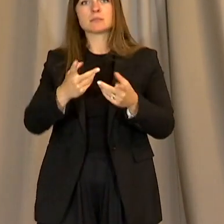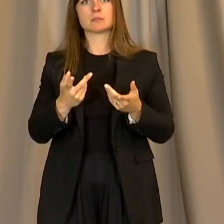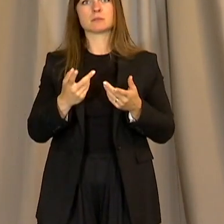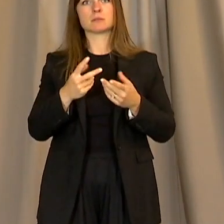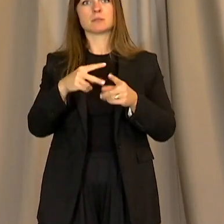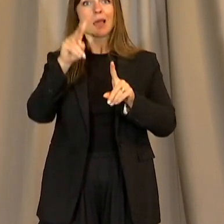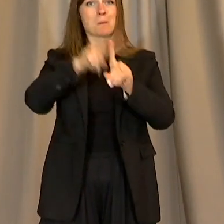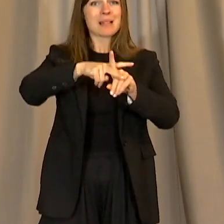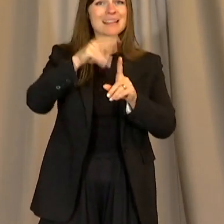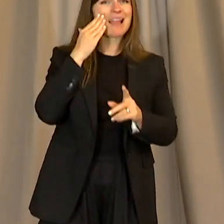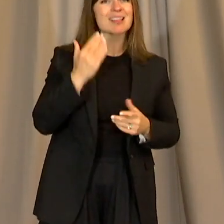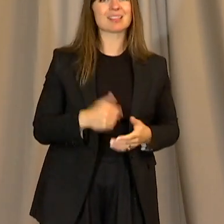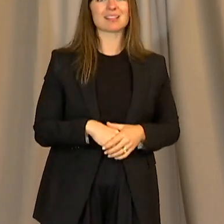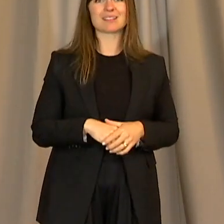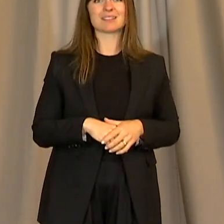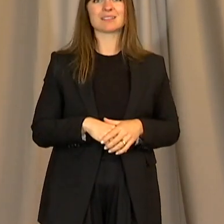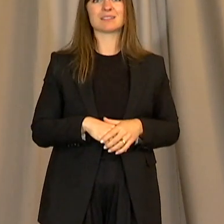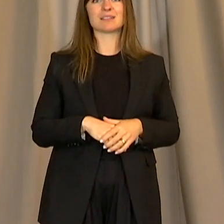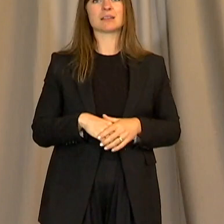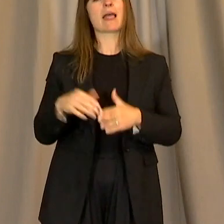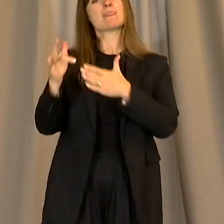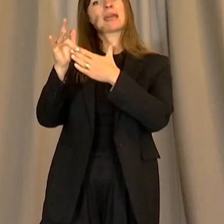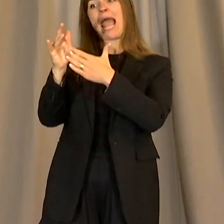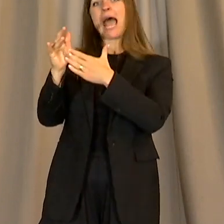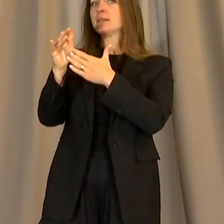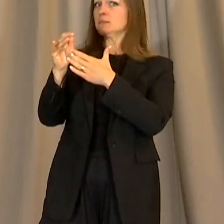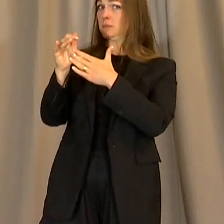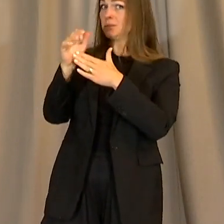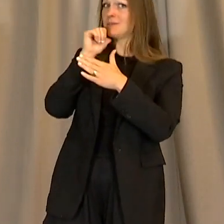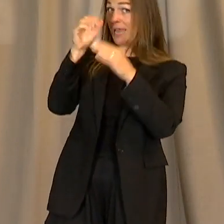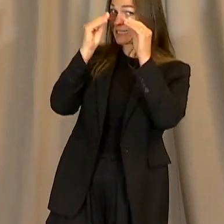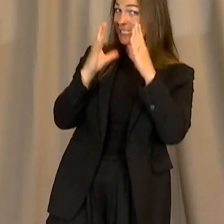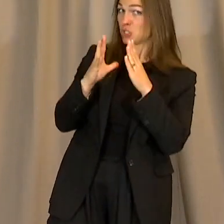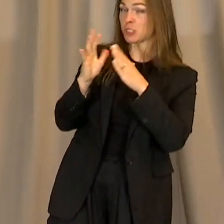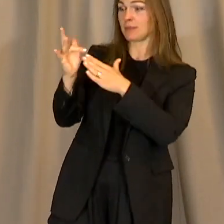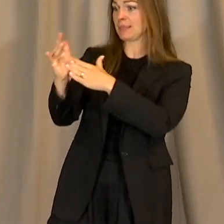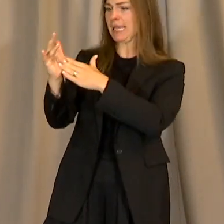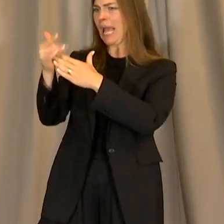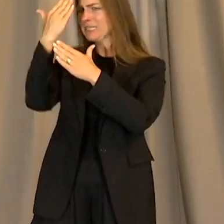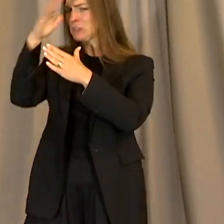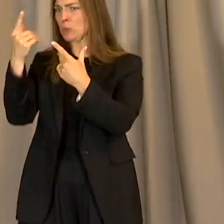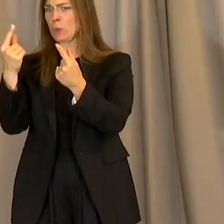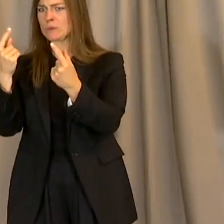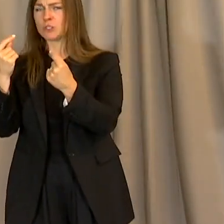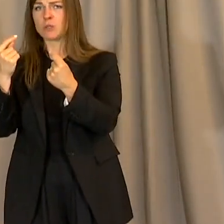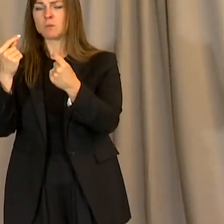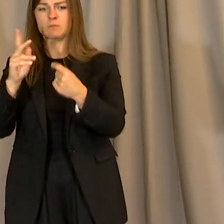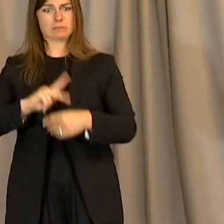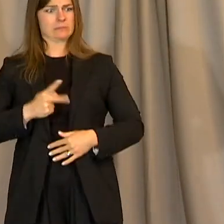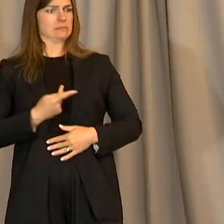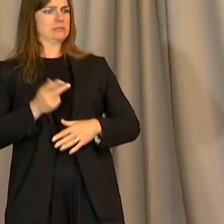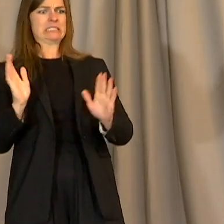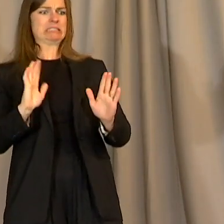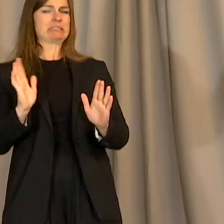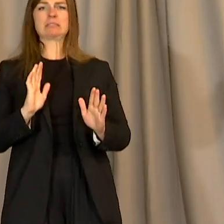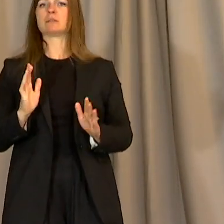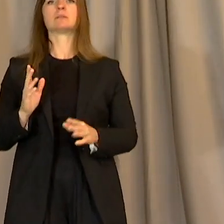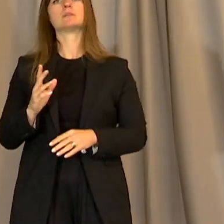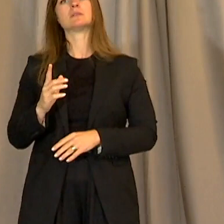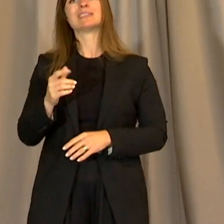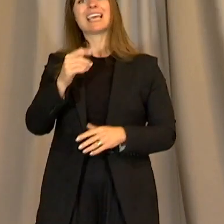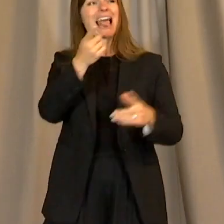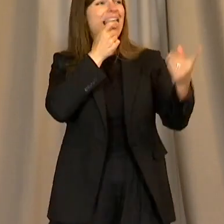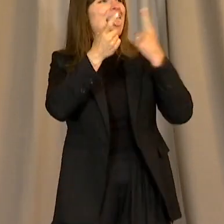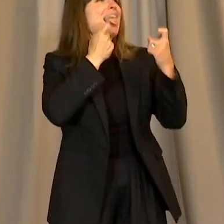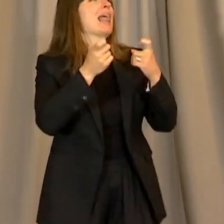applied knowledge. And if the guide, not the teacher, the guide didn't know what to do, the guide wasn't upset about that, like, oh, you're asking questions that I don't know, let